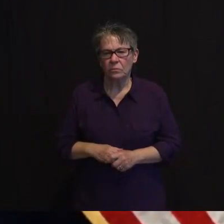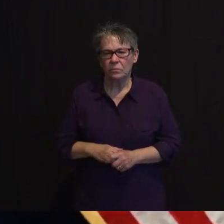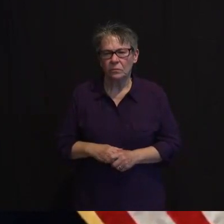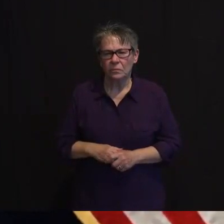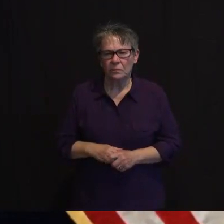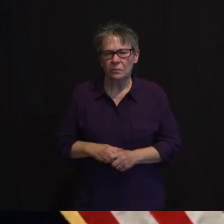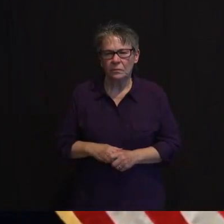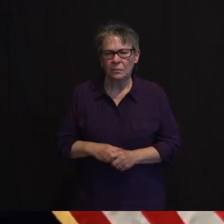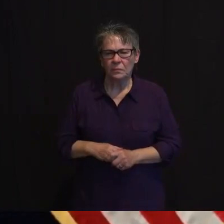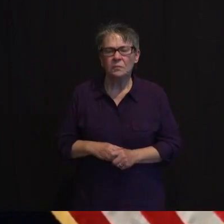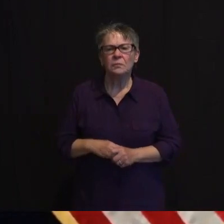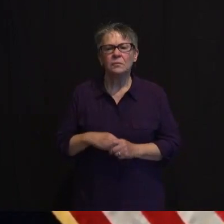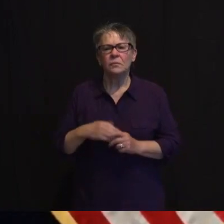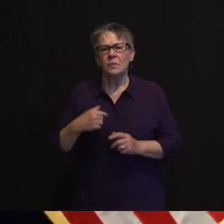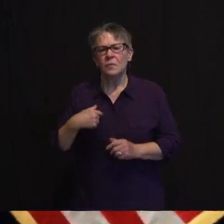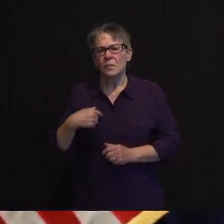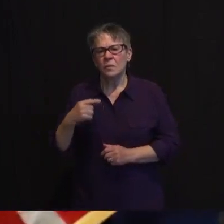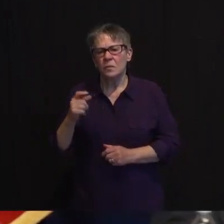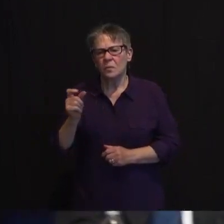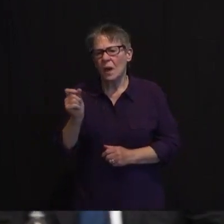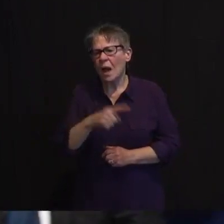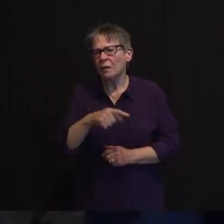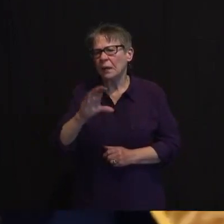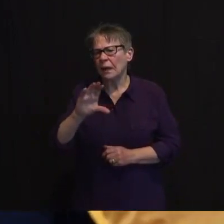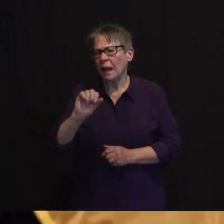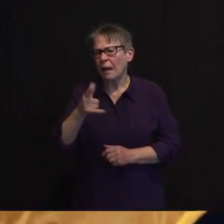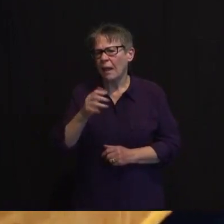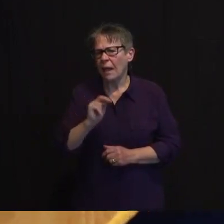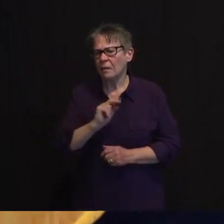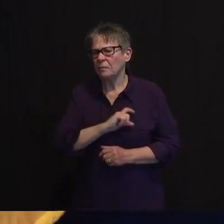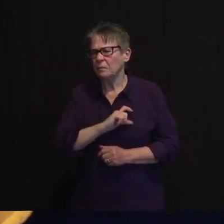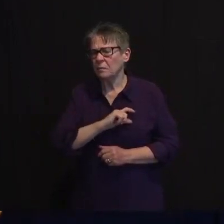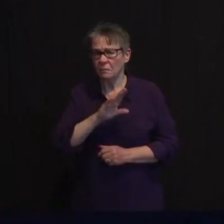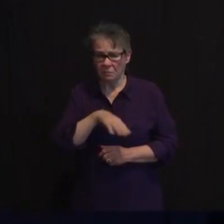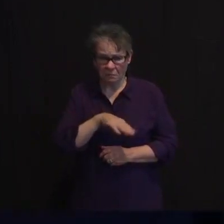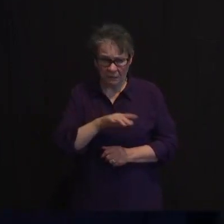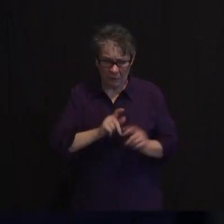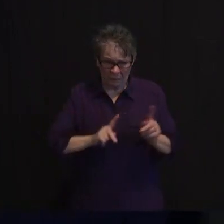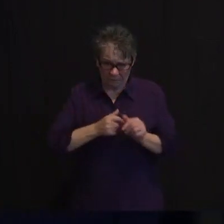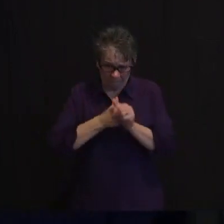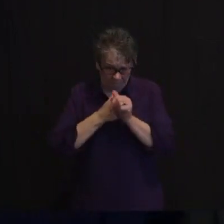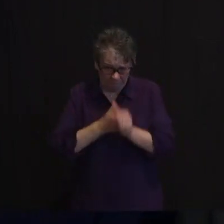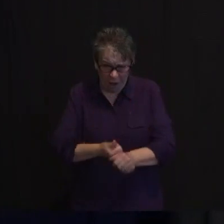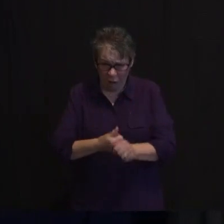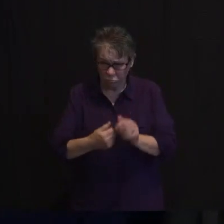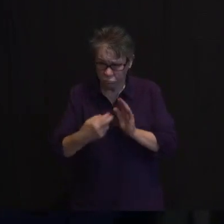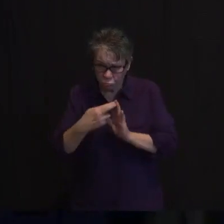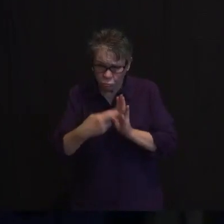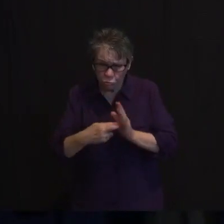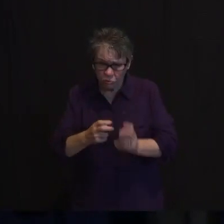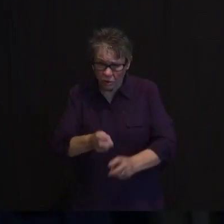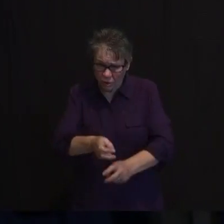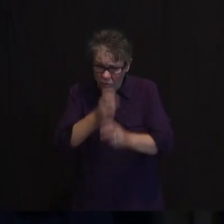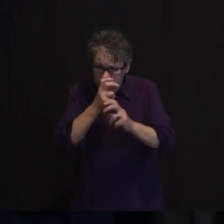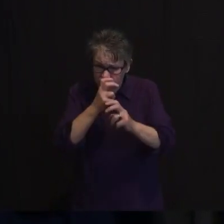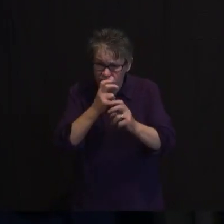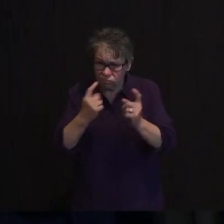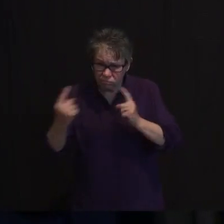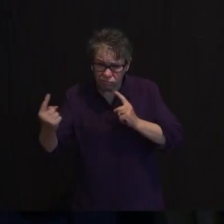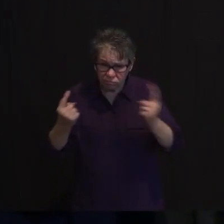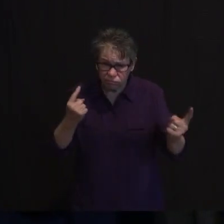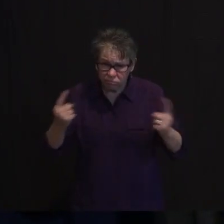over here and sweep across. Pat, please. Thank you, Governor. Overall, for the most densely populated state in America, compliance